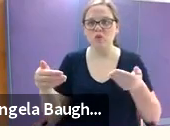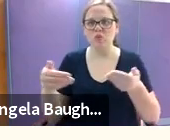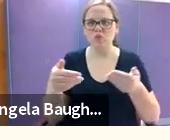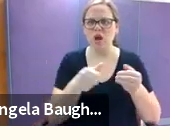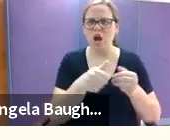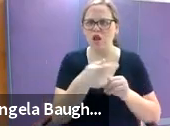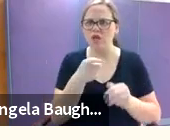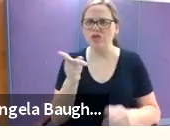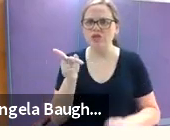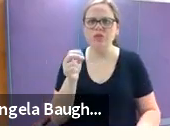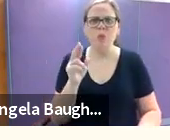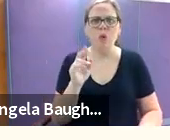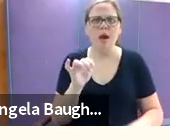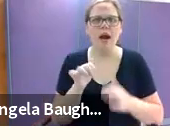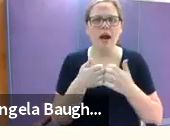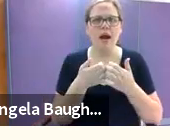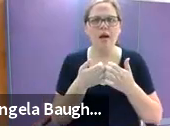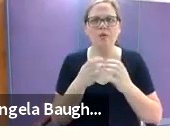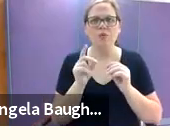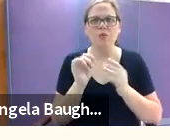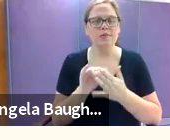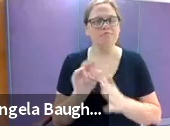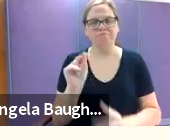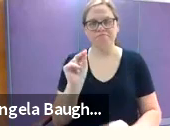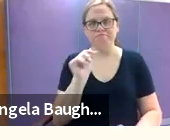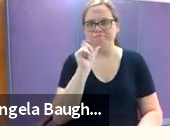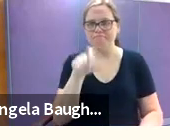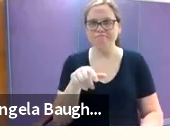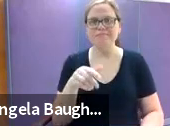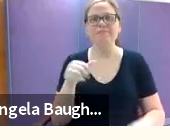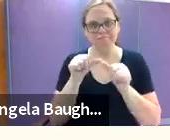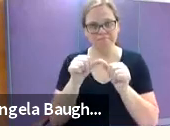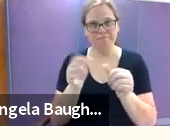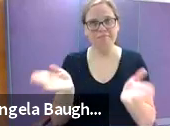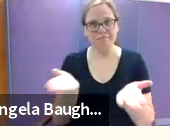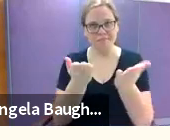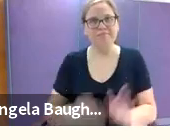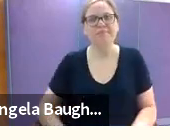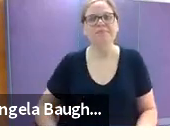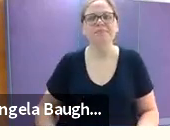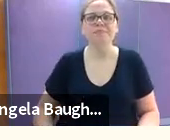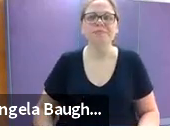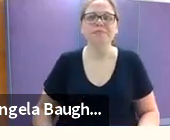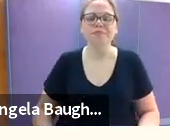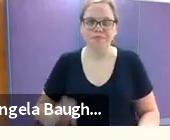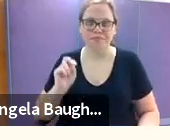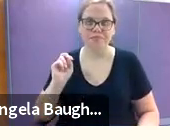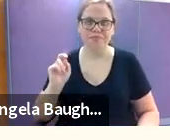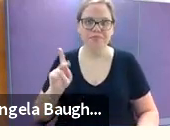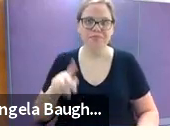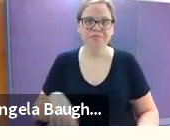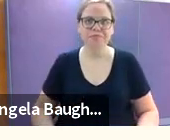that? No. Okay. No, just continue. Okay.